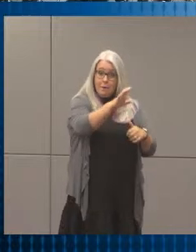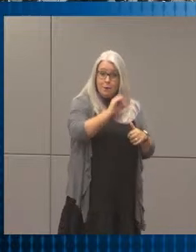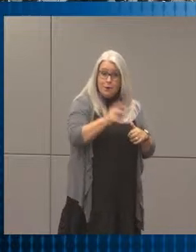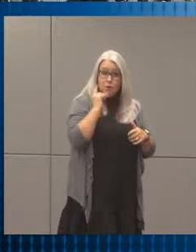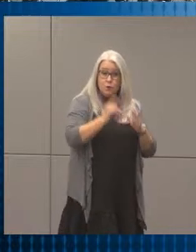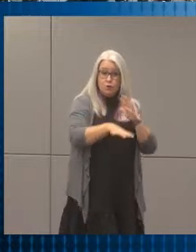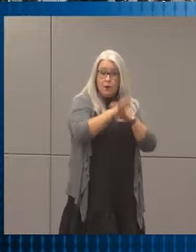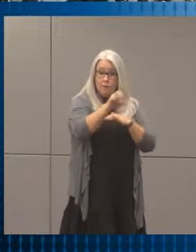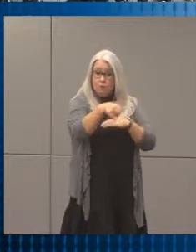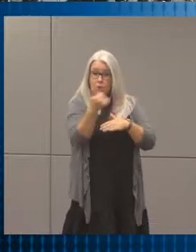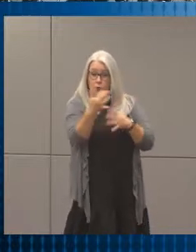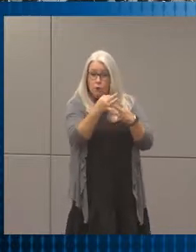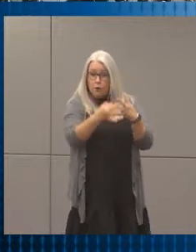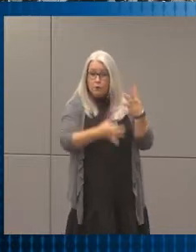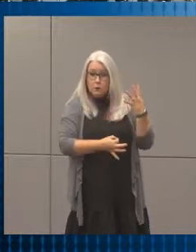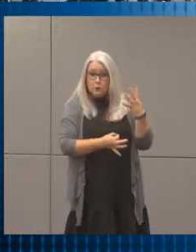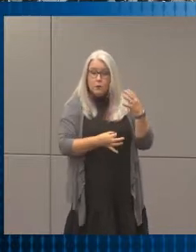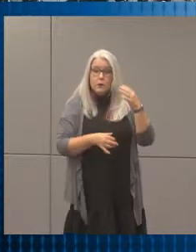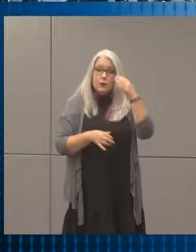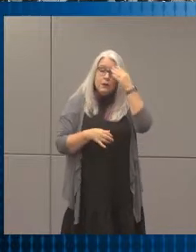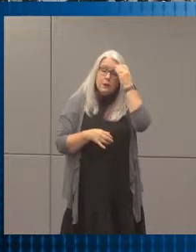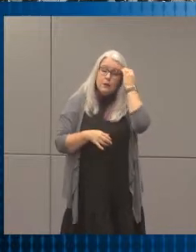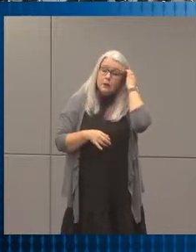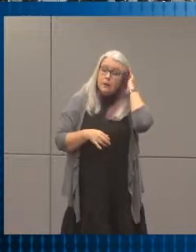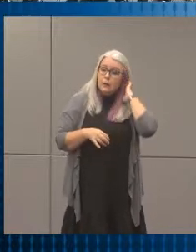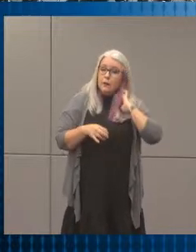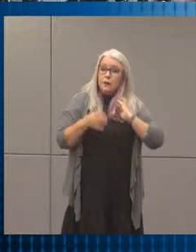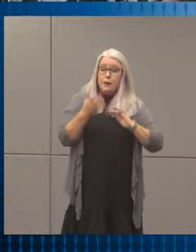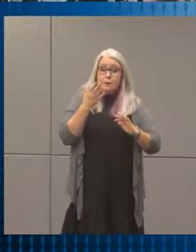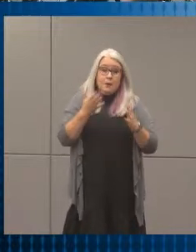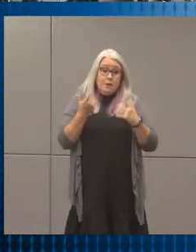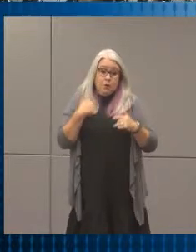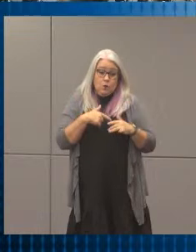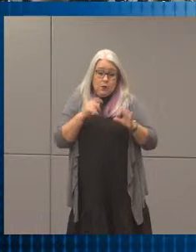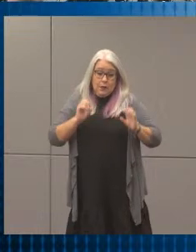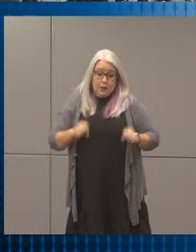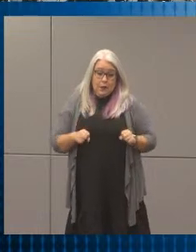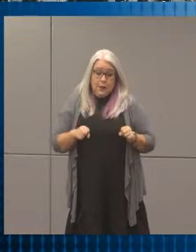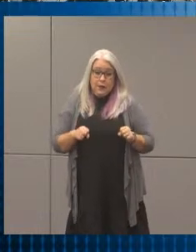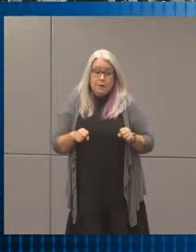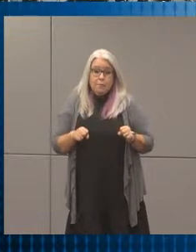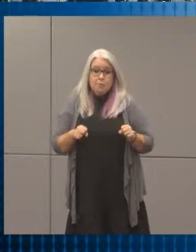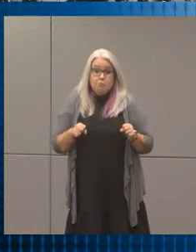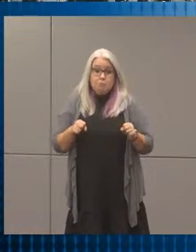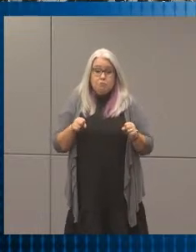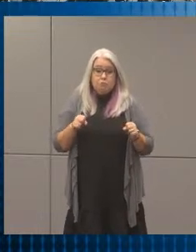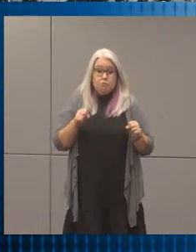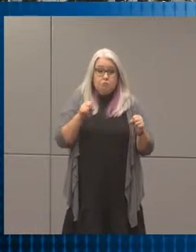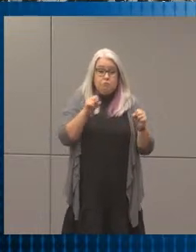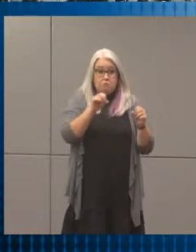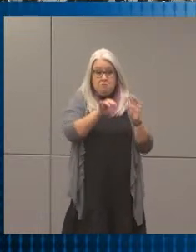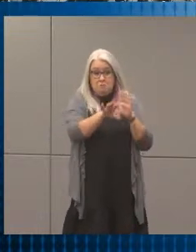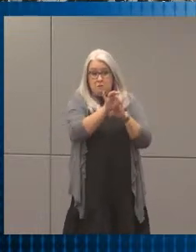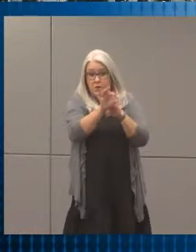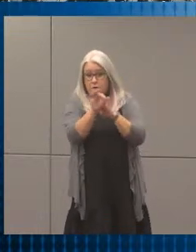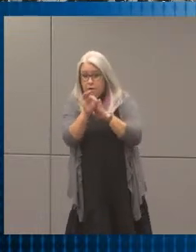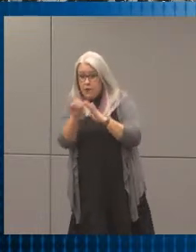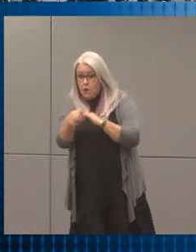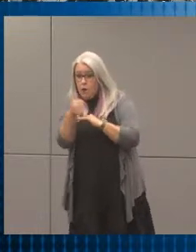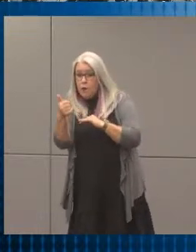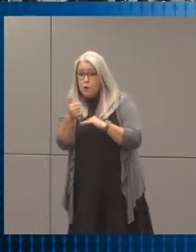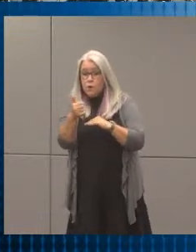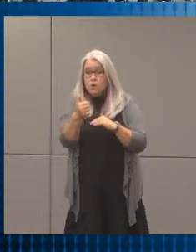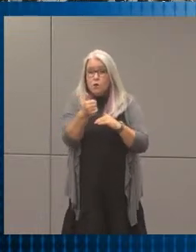see how we can leverage, other products in place of Java,